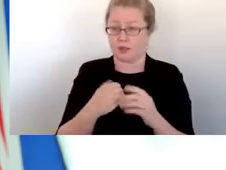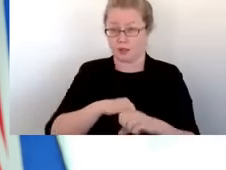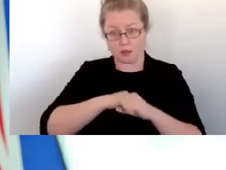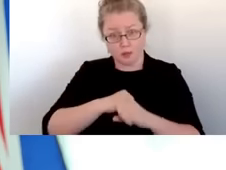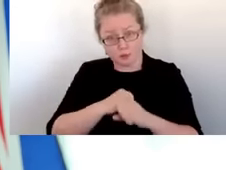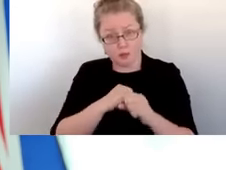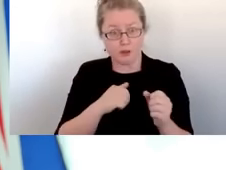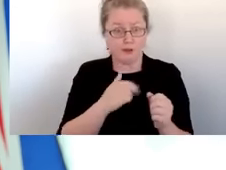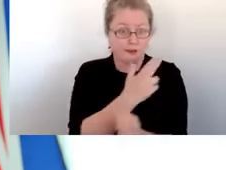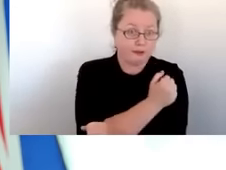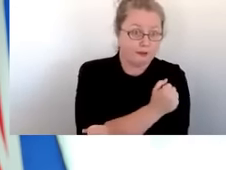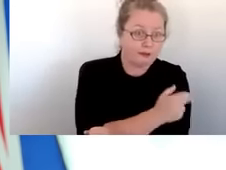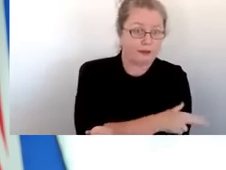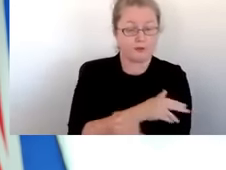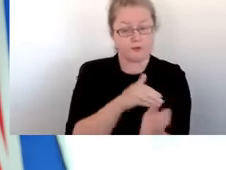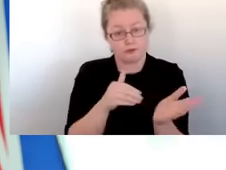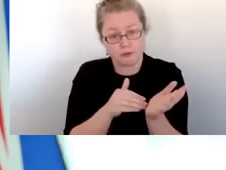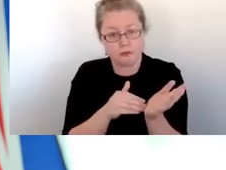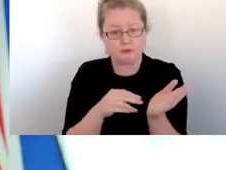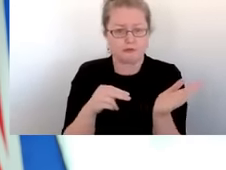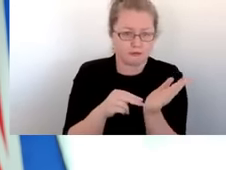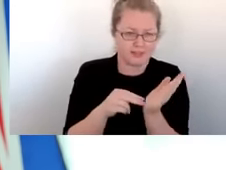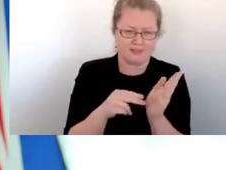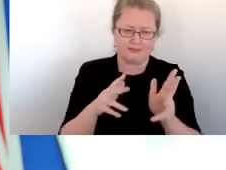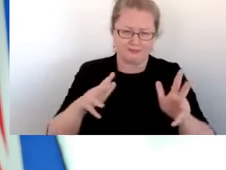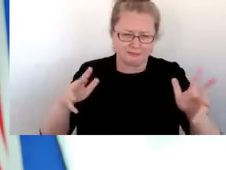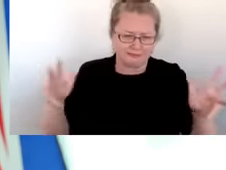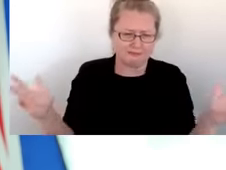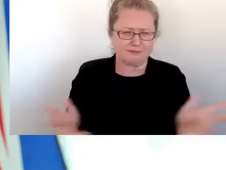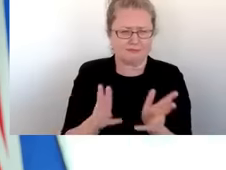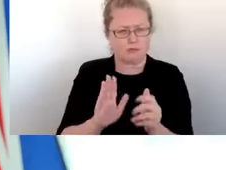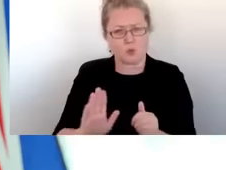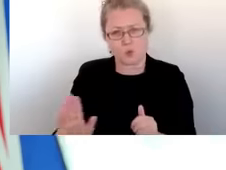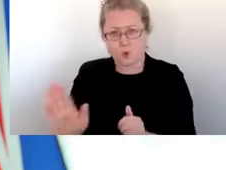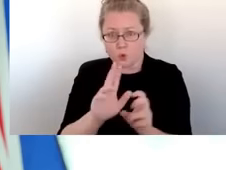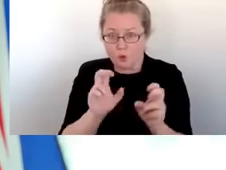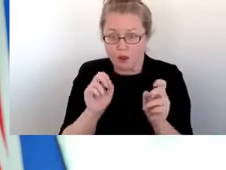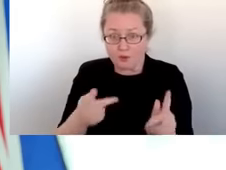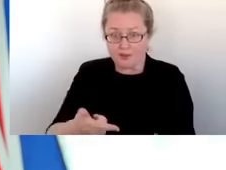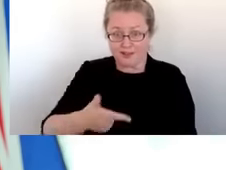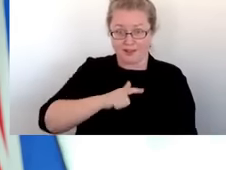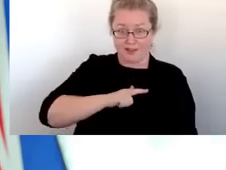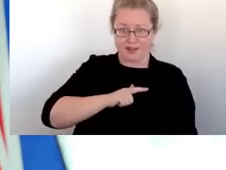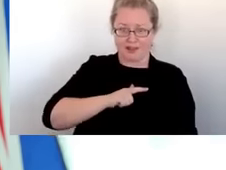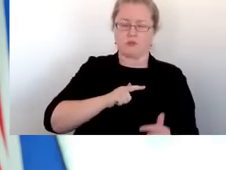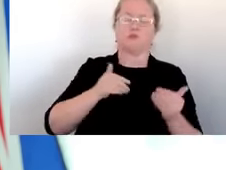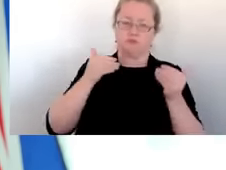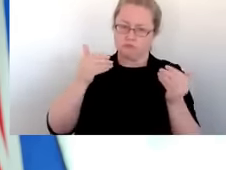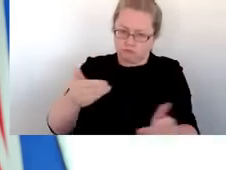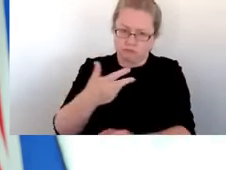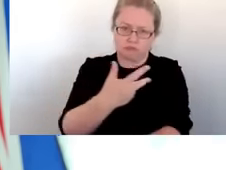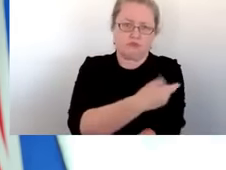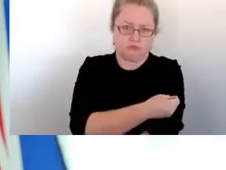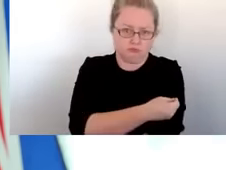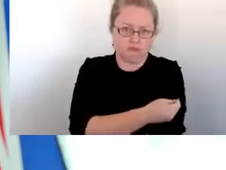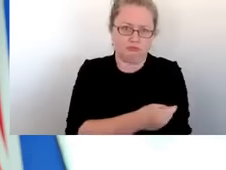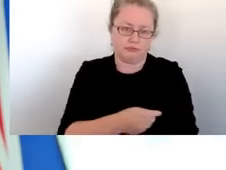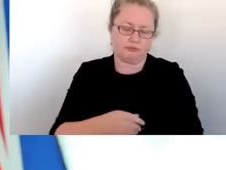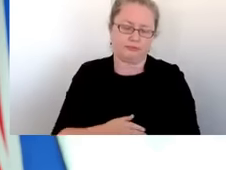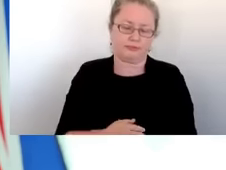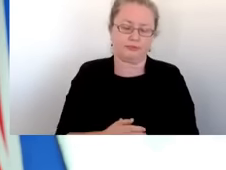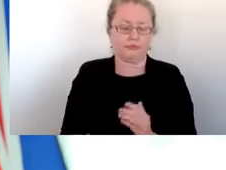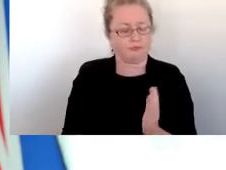But there will be an opportunity to get a fall booster. I encourage everybody to get one.